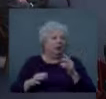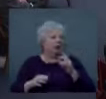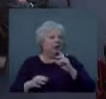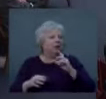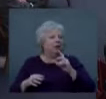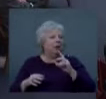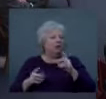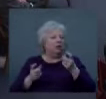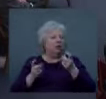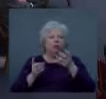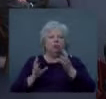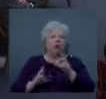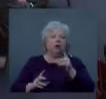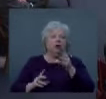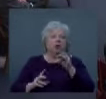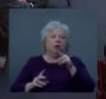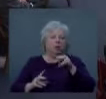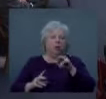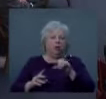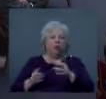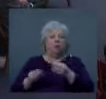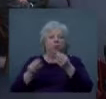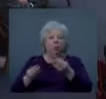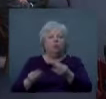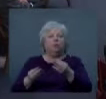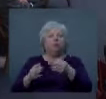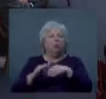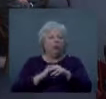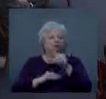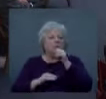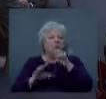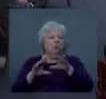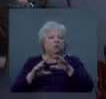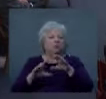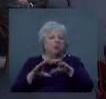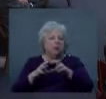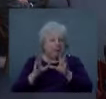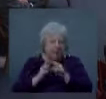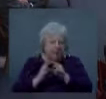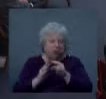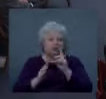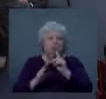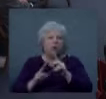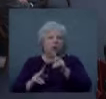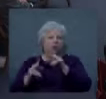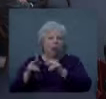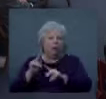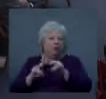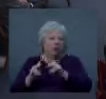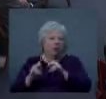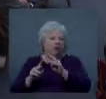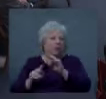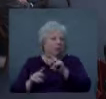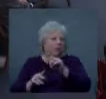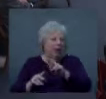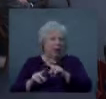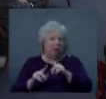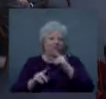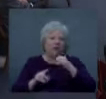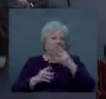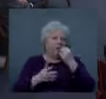Director Computers moved to go into executive session for the personnel matter. We didn't get the second. Does anybody know who it was? I said